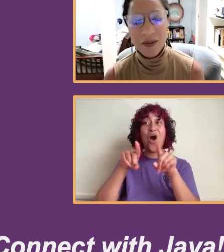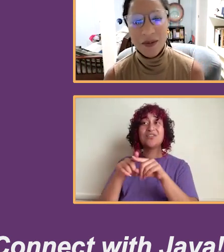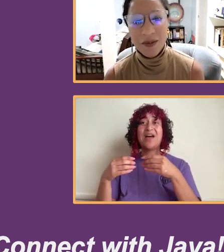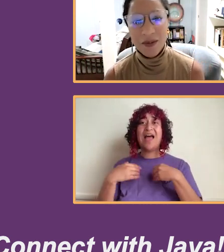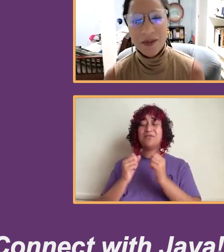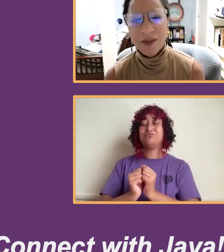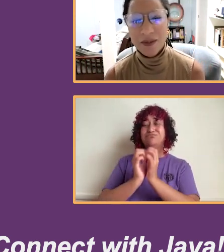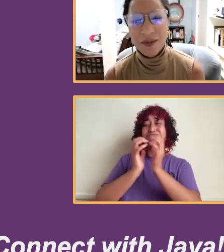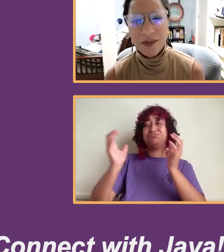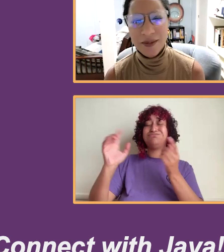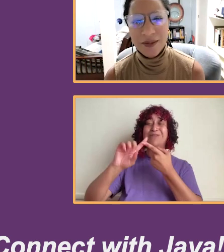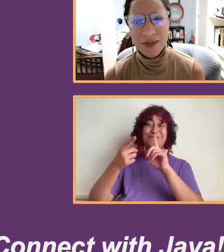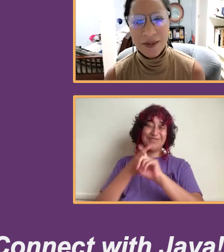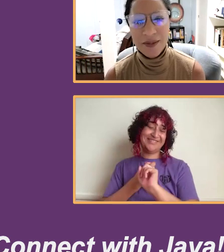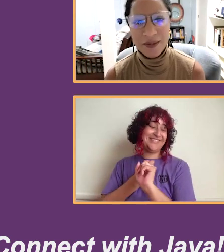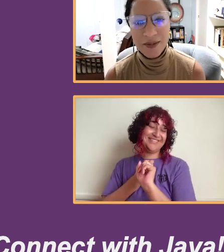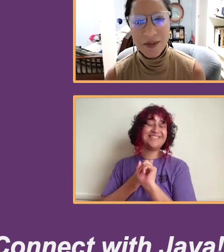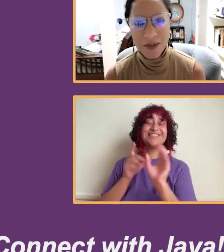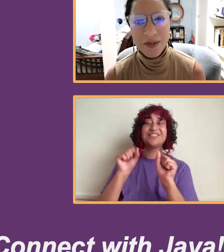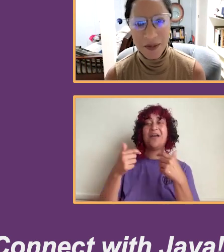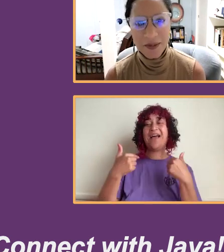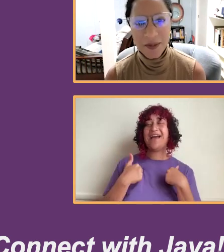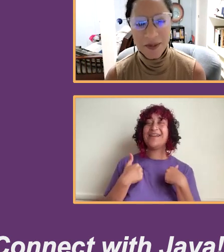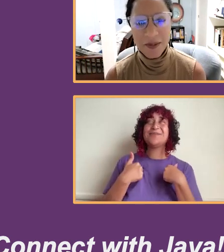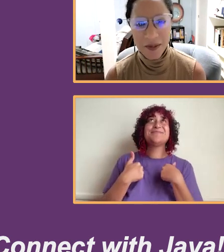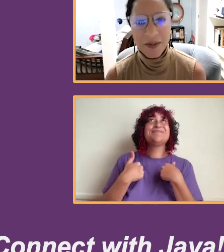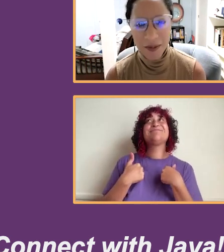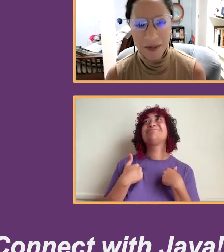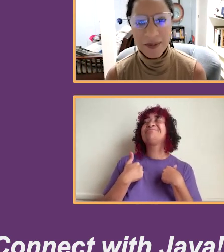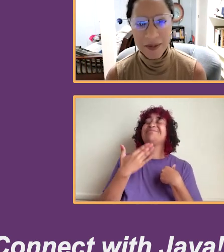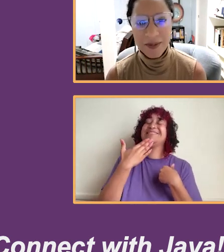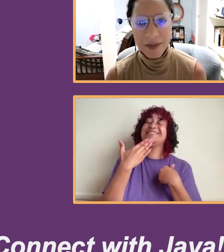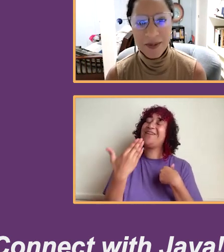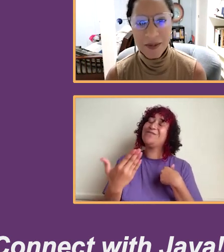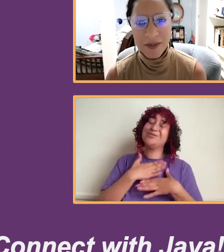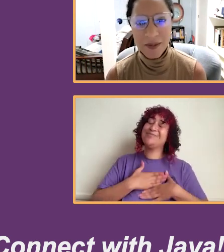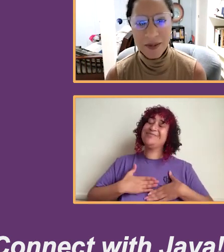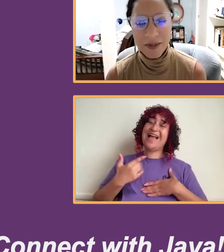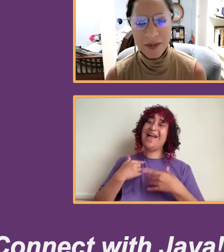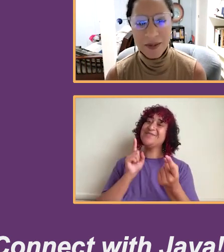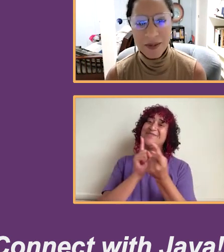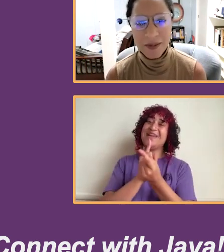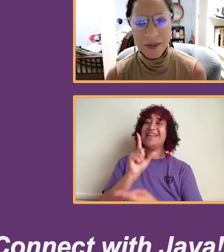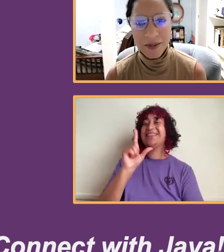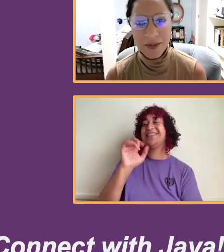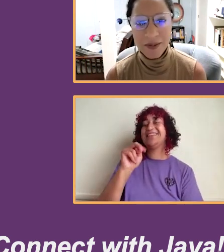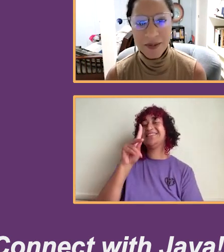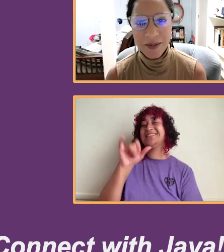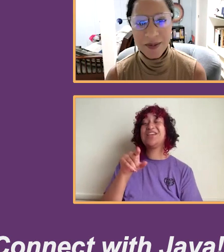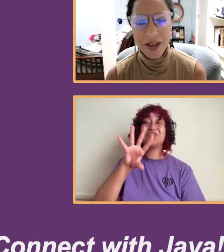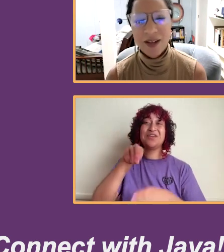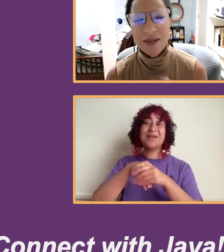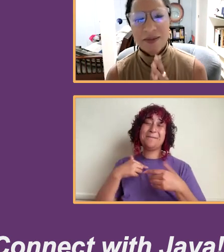incredible friendship. So I am so thankful that I've met Lindsay and that you're in my